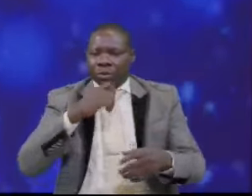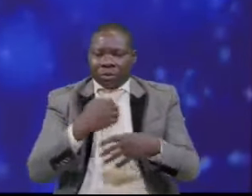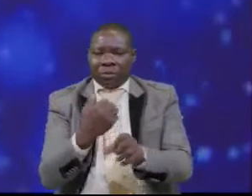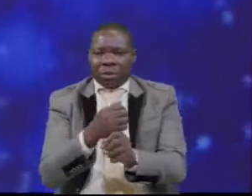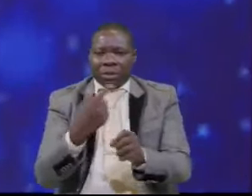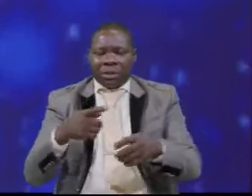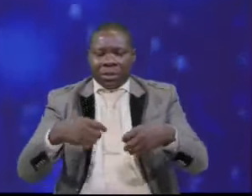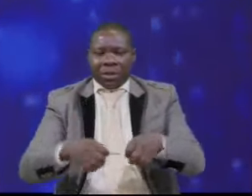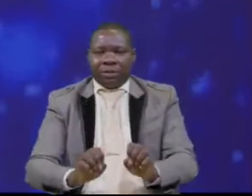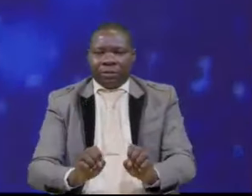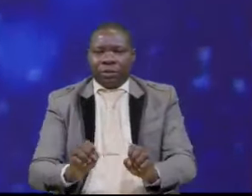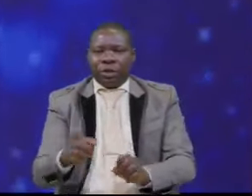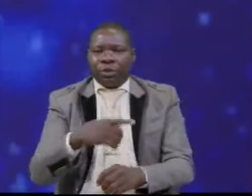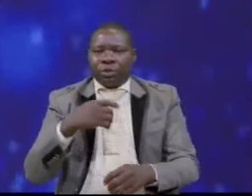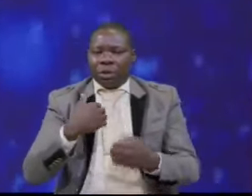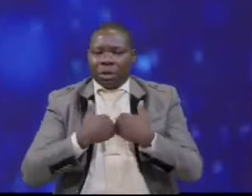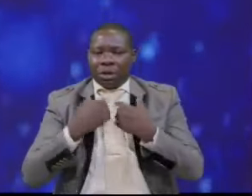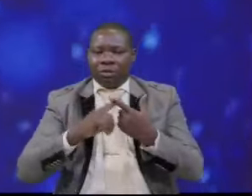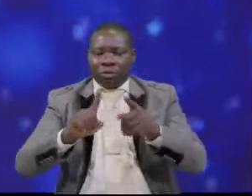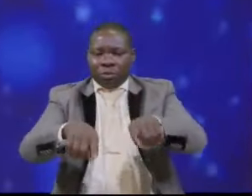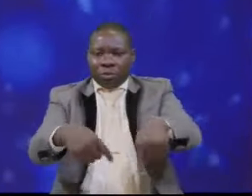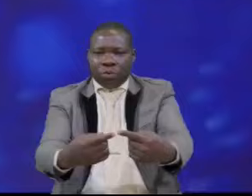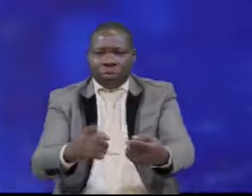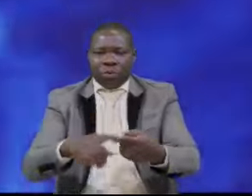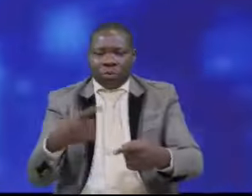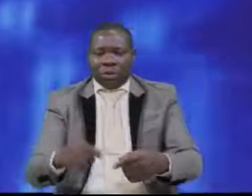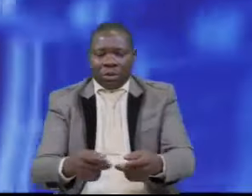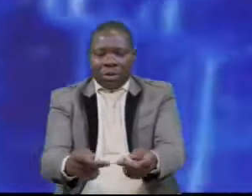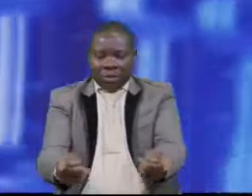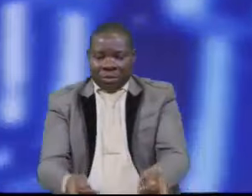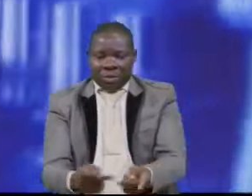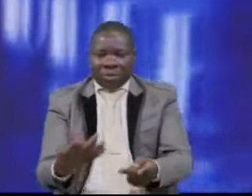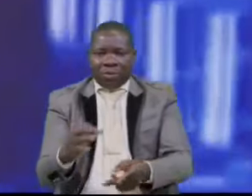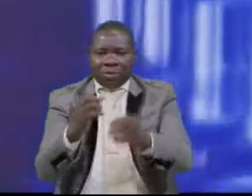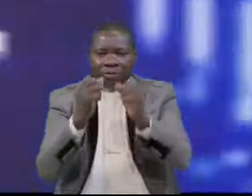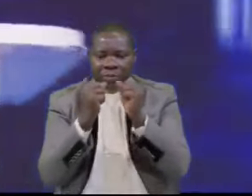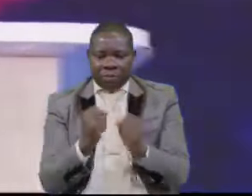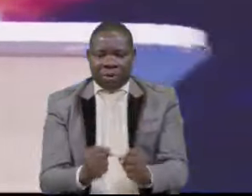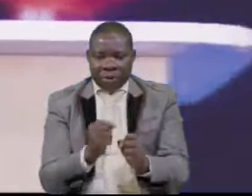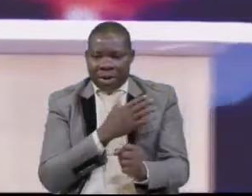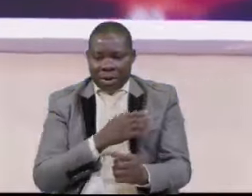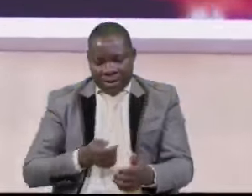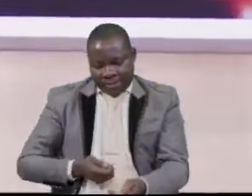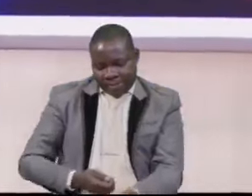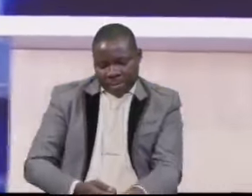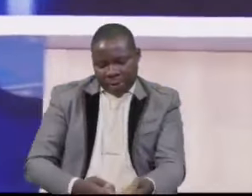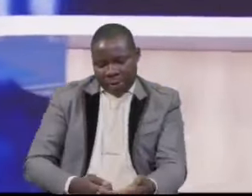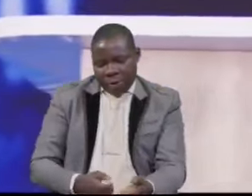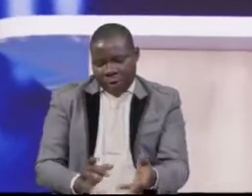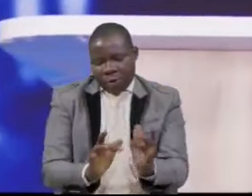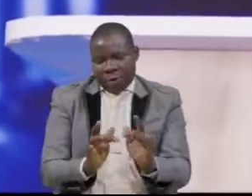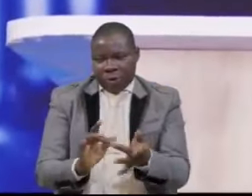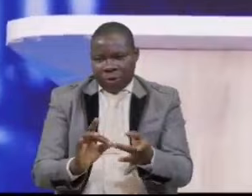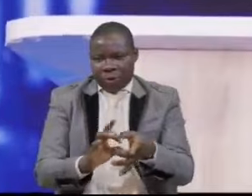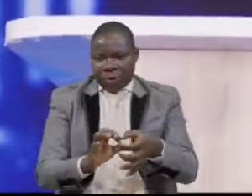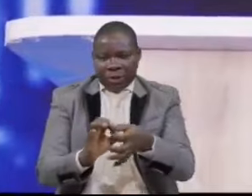go to the source of power and plug it in there and recharge. Not only